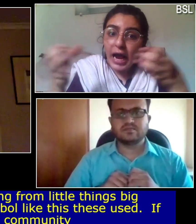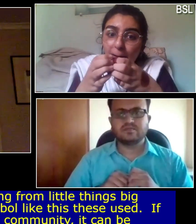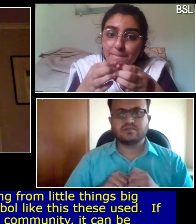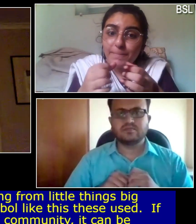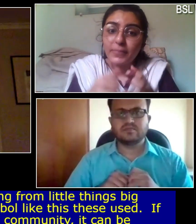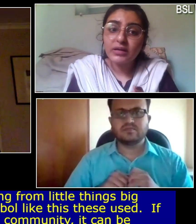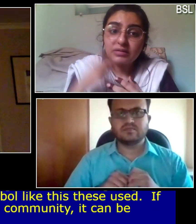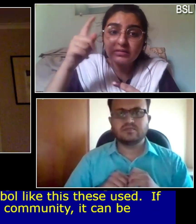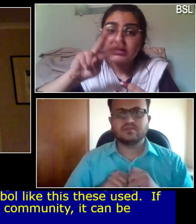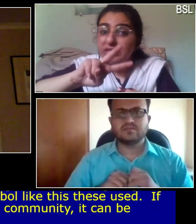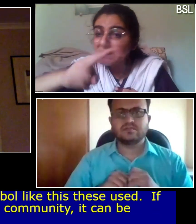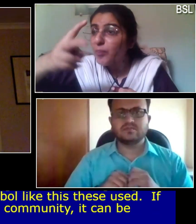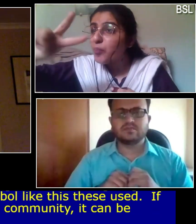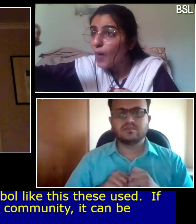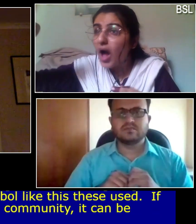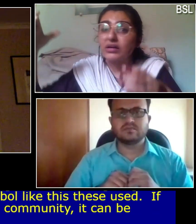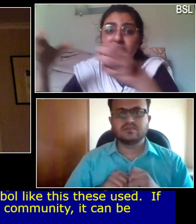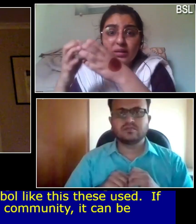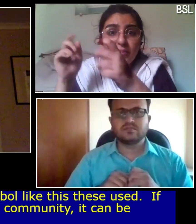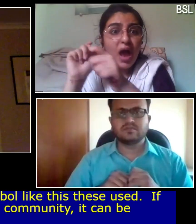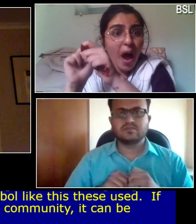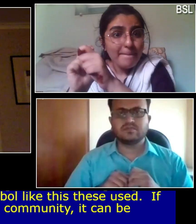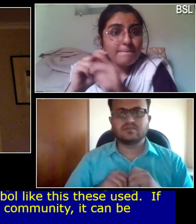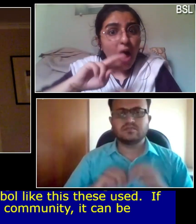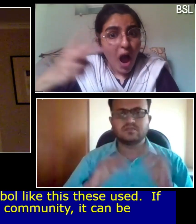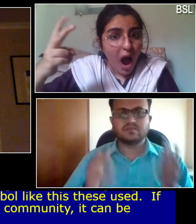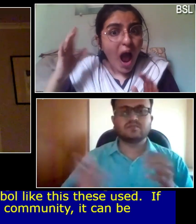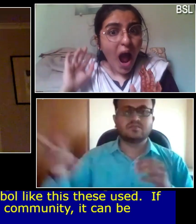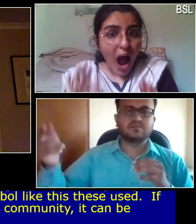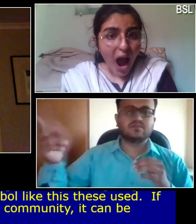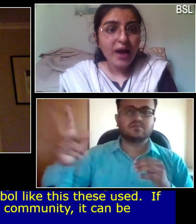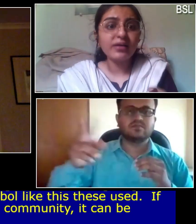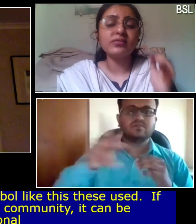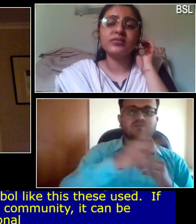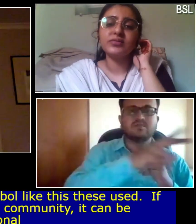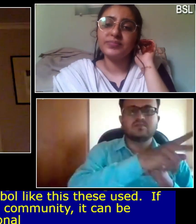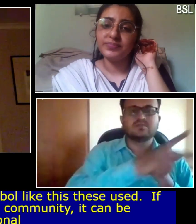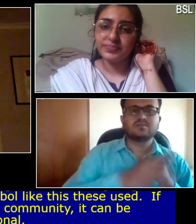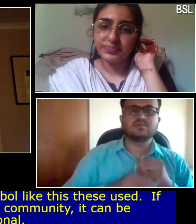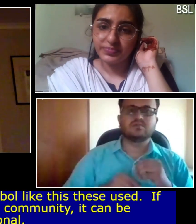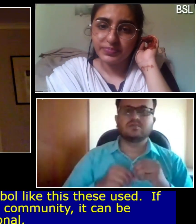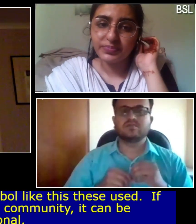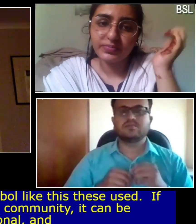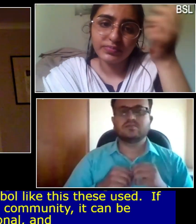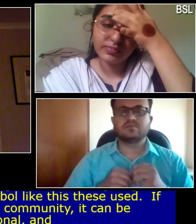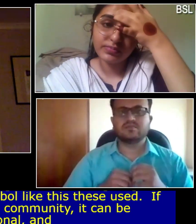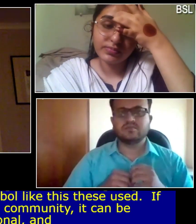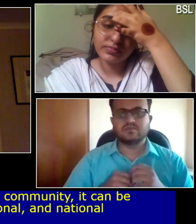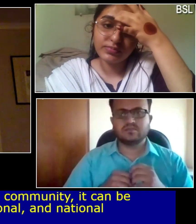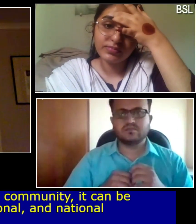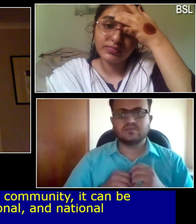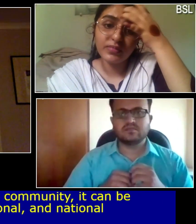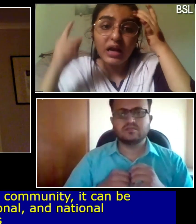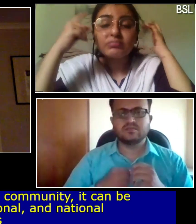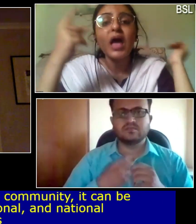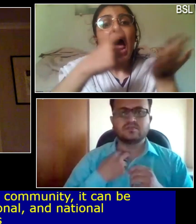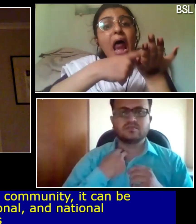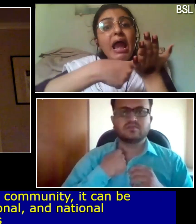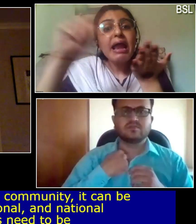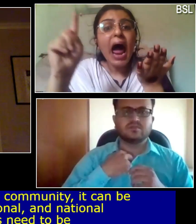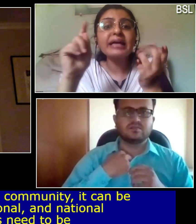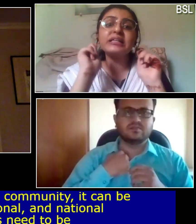replicated in many other local, regional, and national governments. The right ingredients need to be in place.